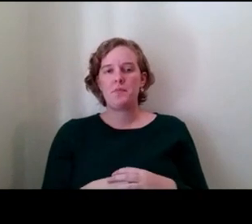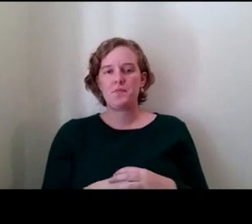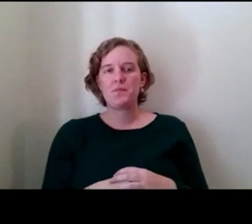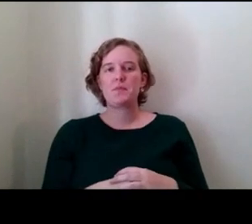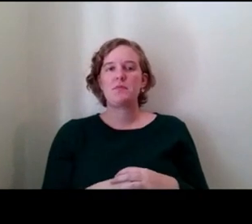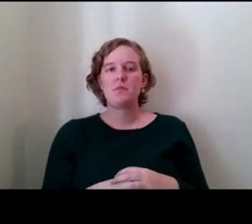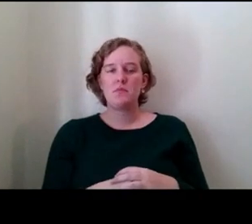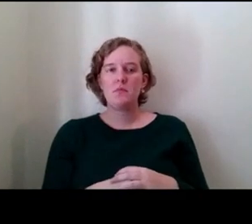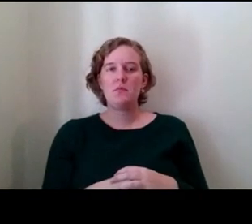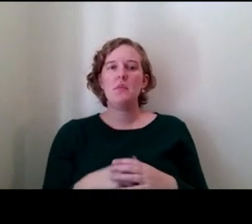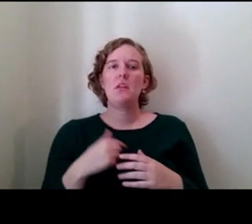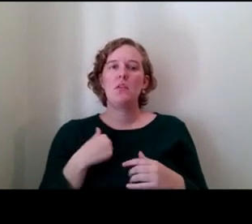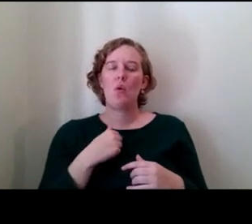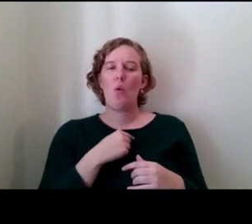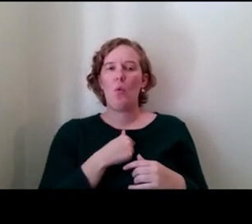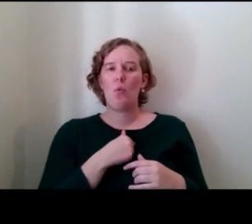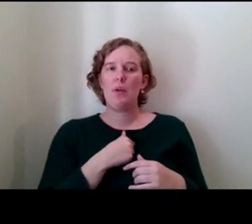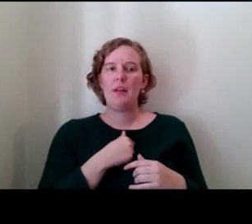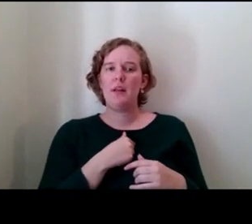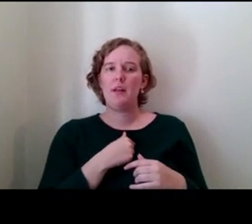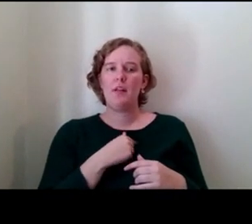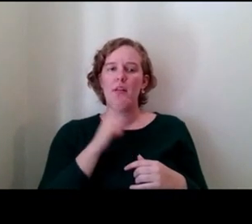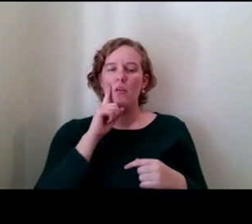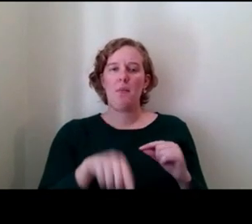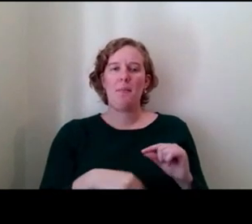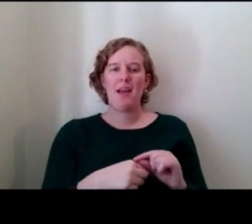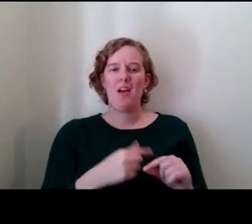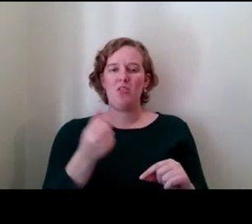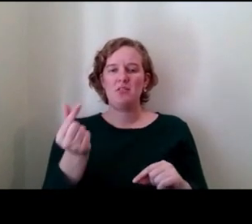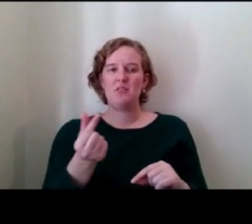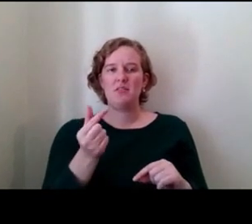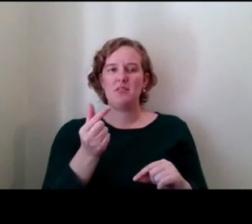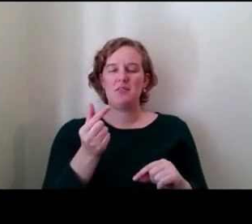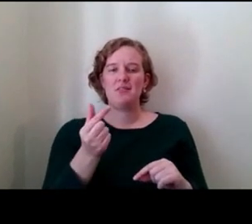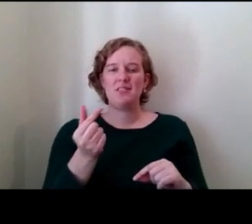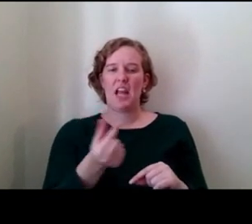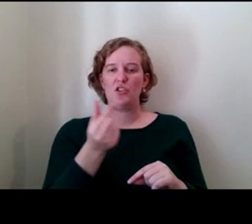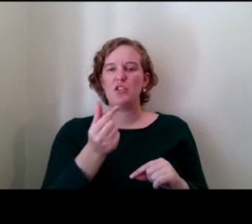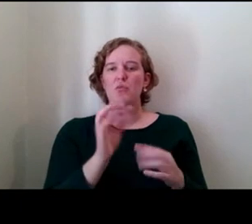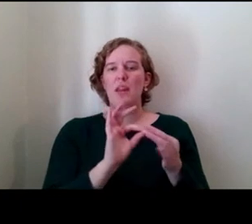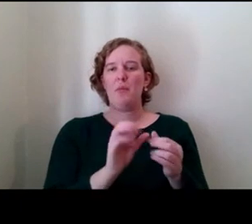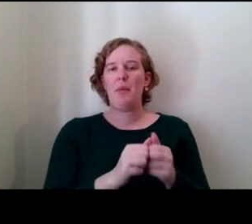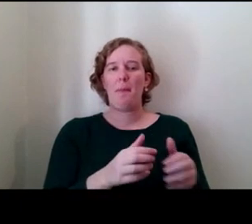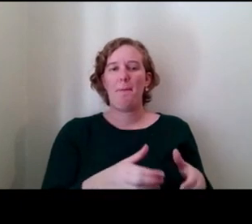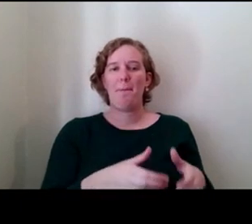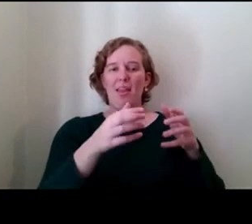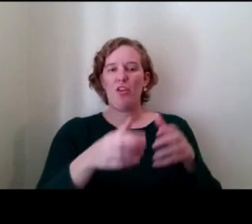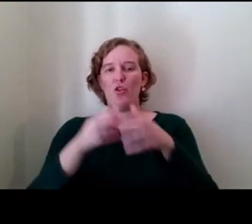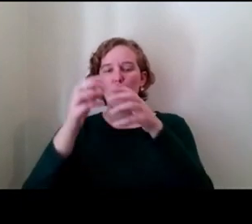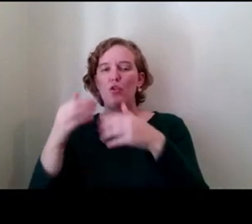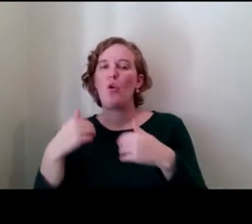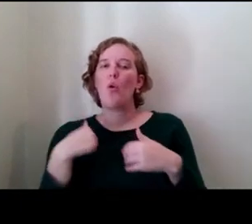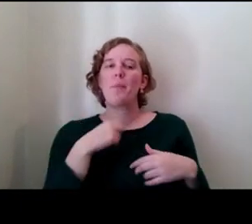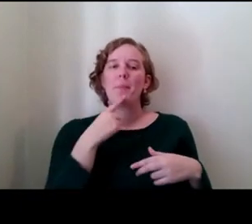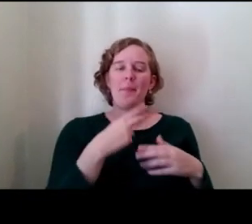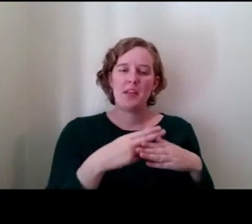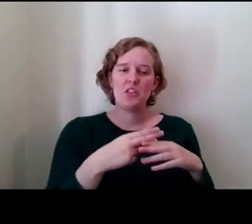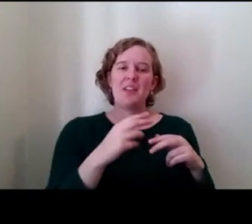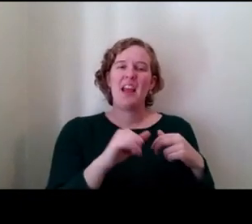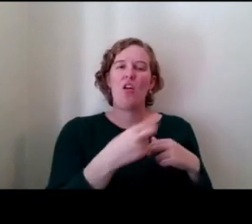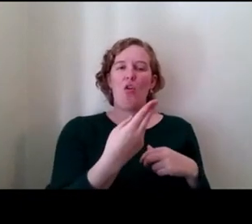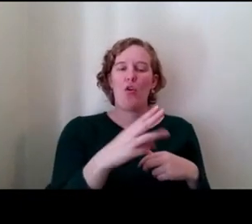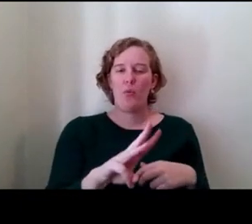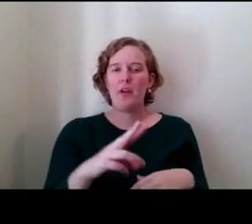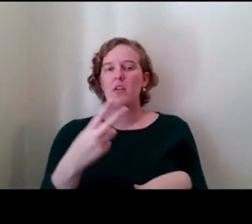So we kind of thought of Gadgeteer in terms of pillars, and so the first two pillars relate to hardware and software, as I just described, but we were